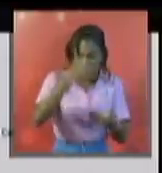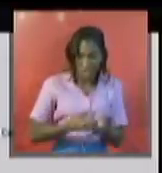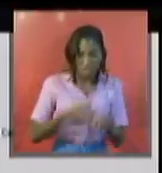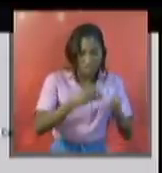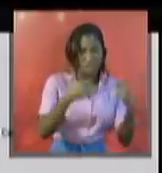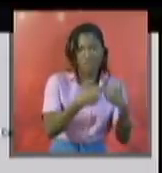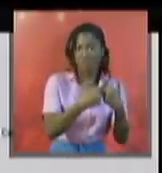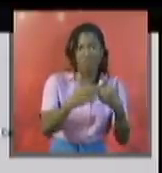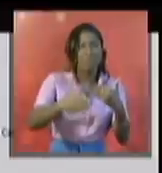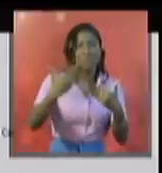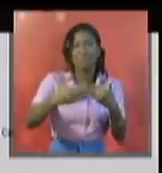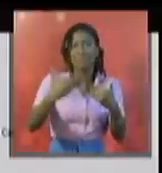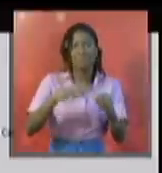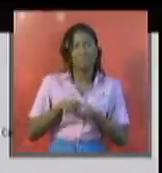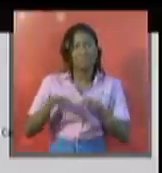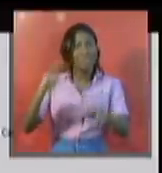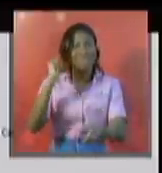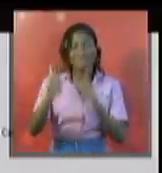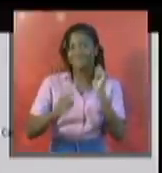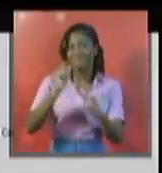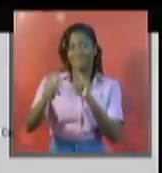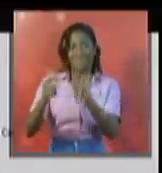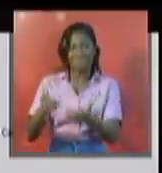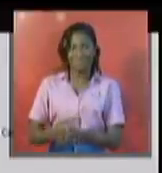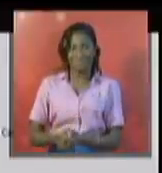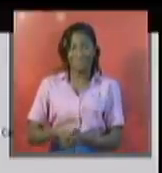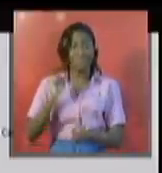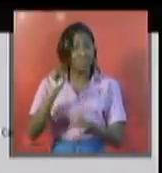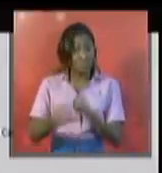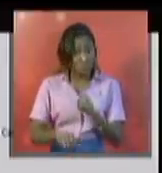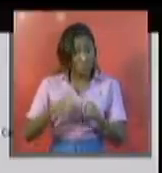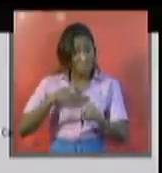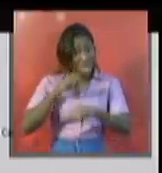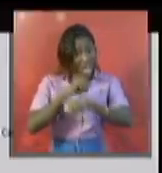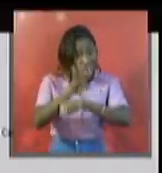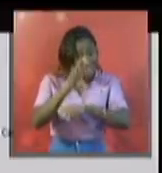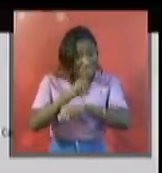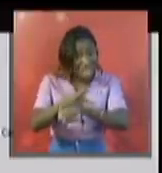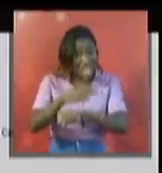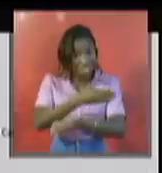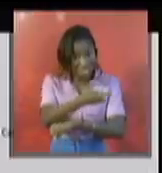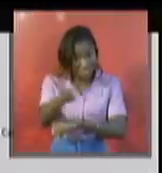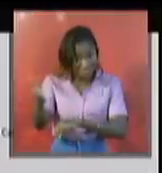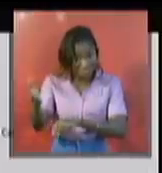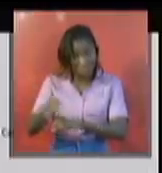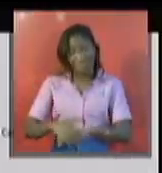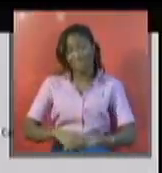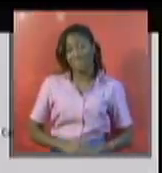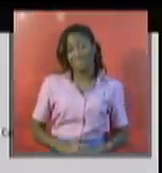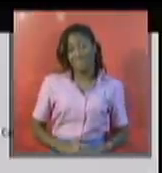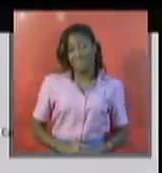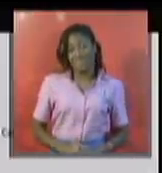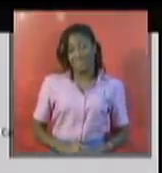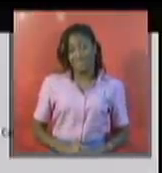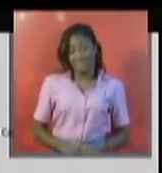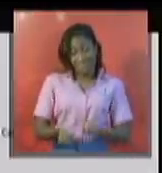he says. As advice to the population, this outbreak will not